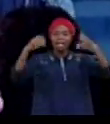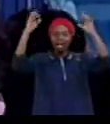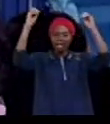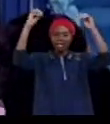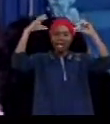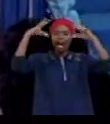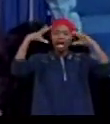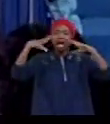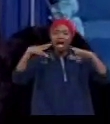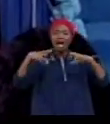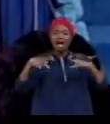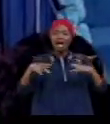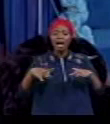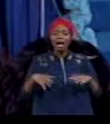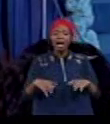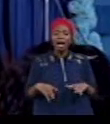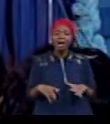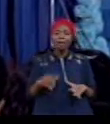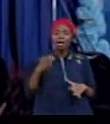grace.